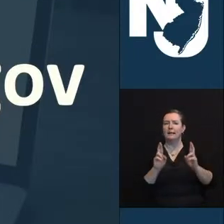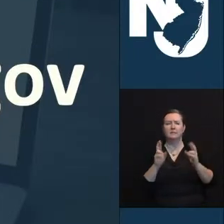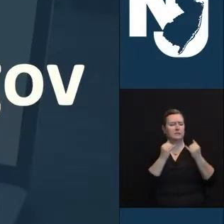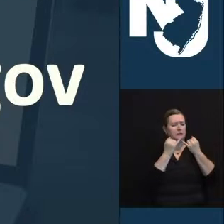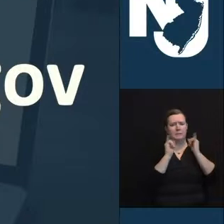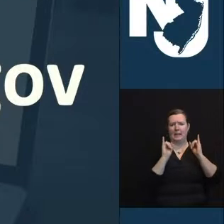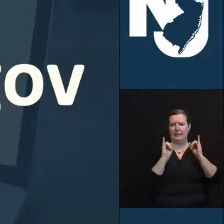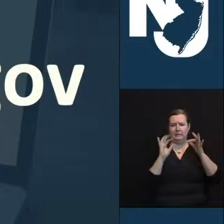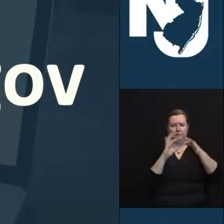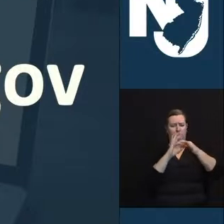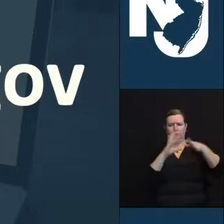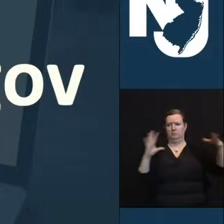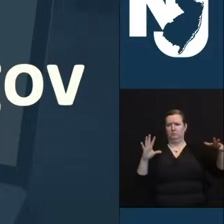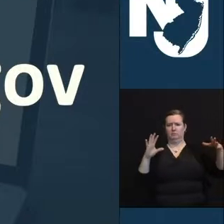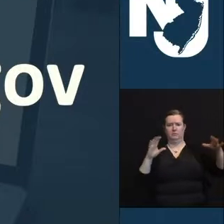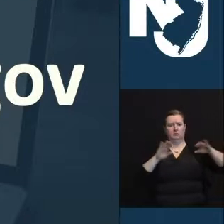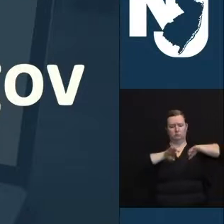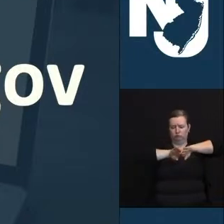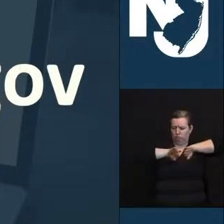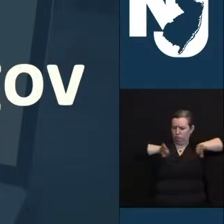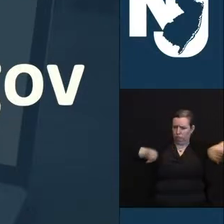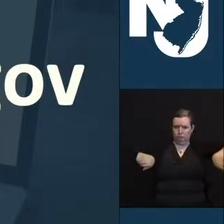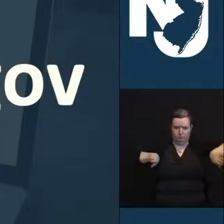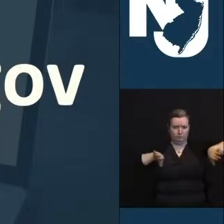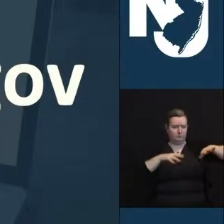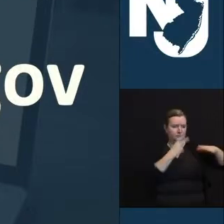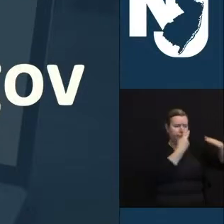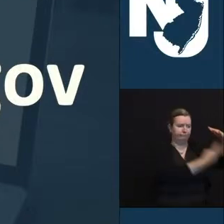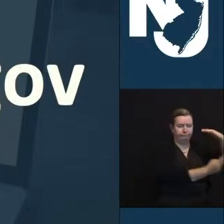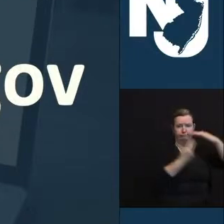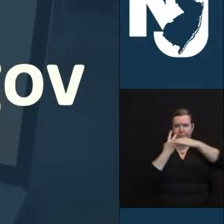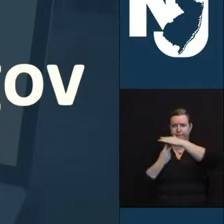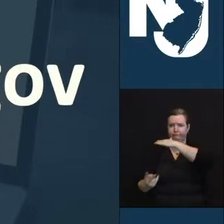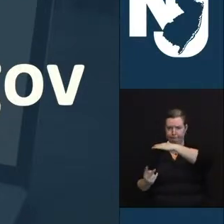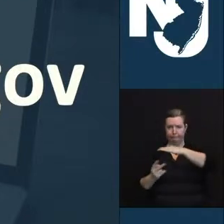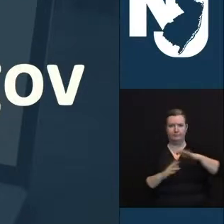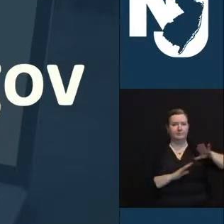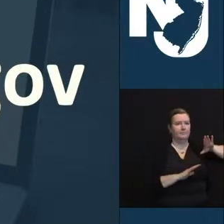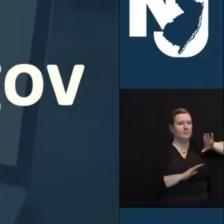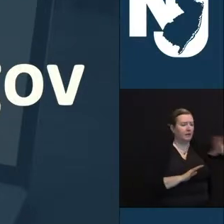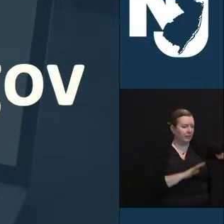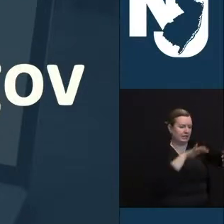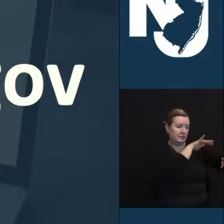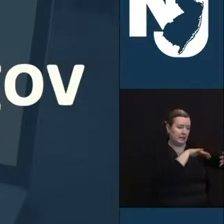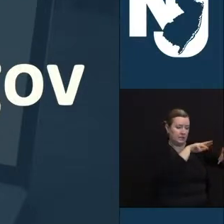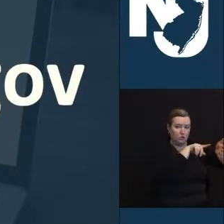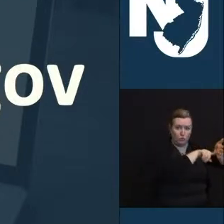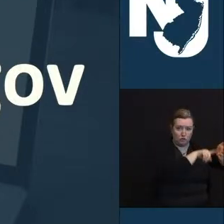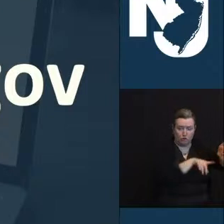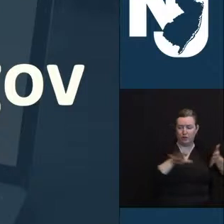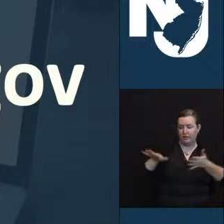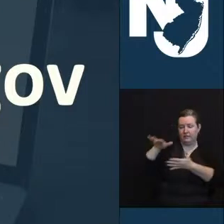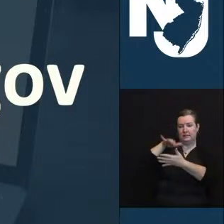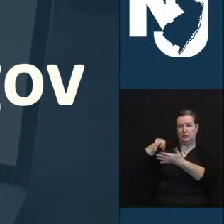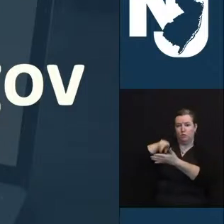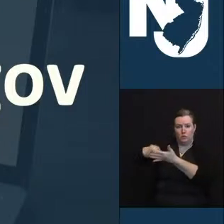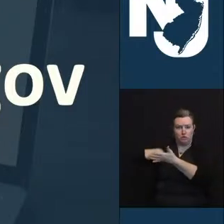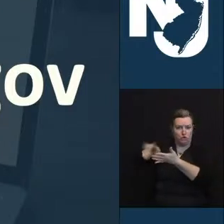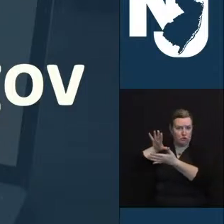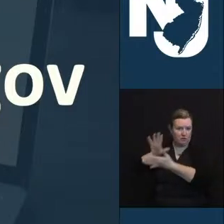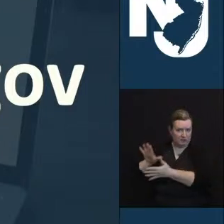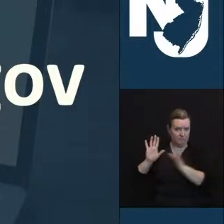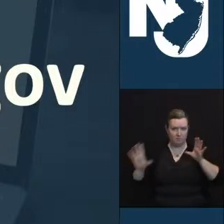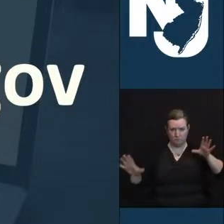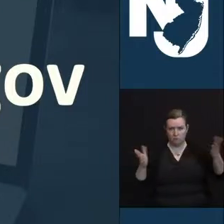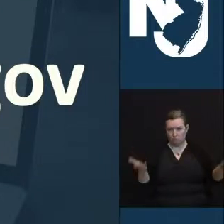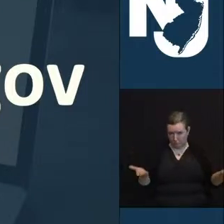as they should be. You want to get as much of a different set of perspectives, as long as they're reliable, as possible. As I've